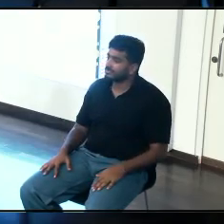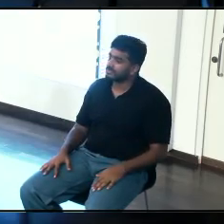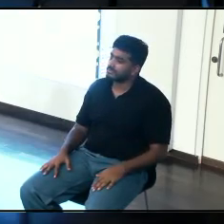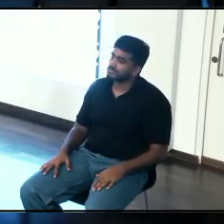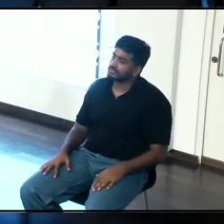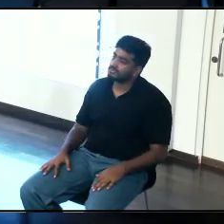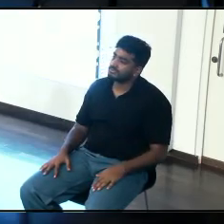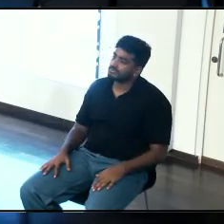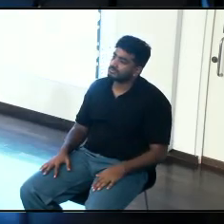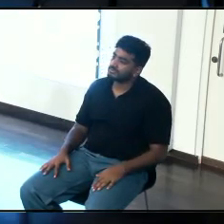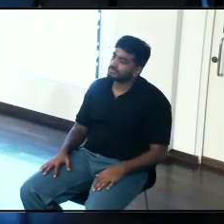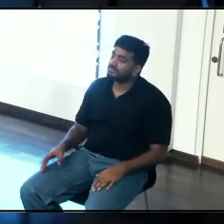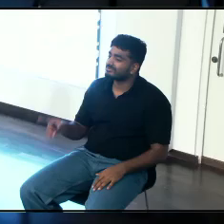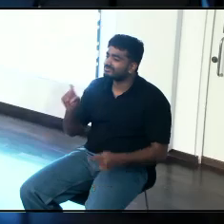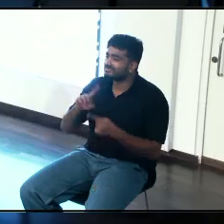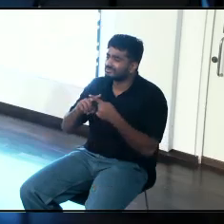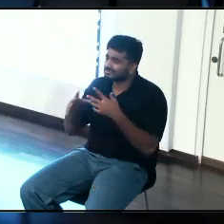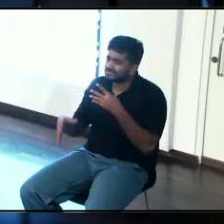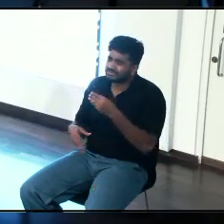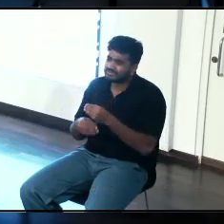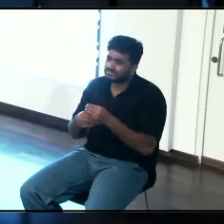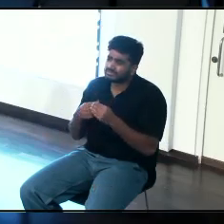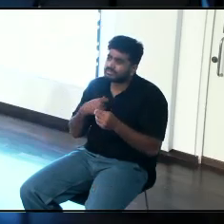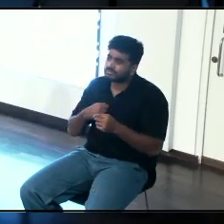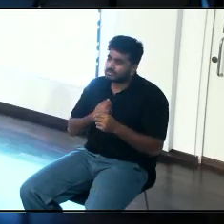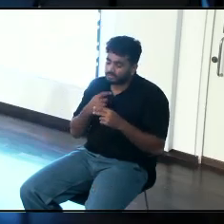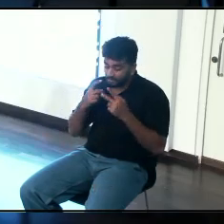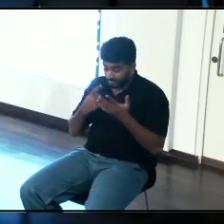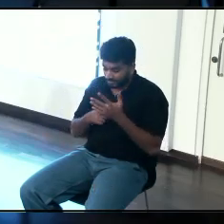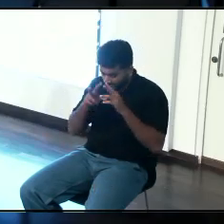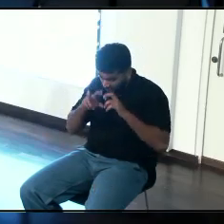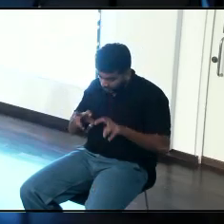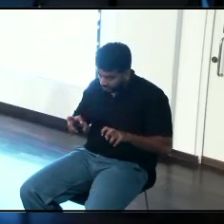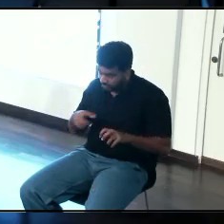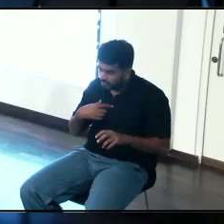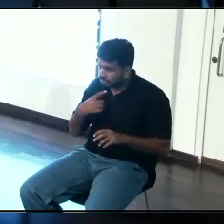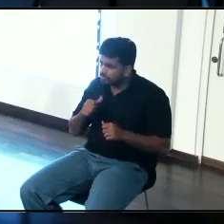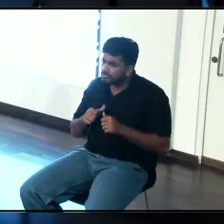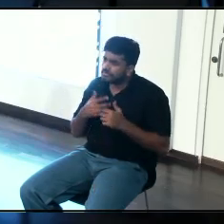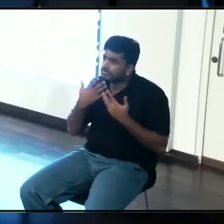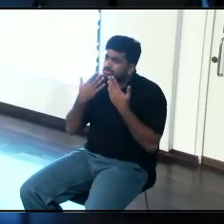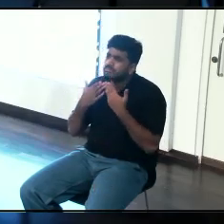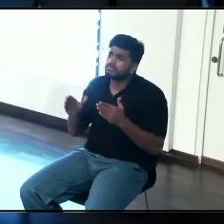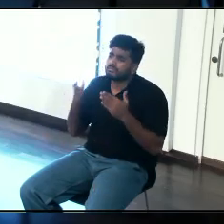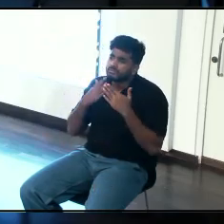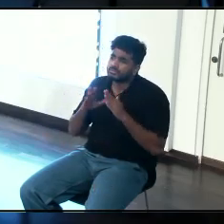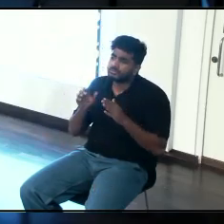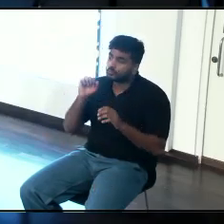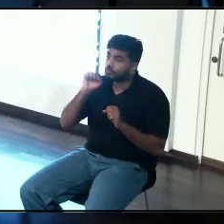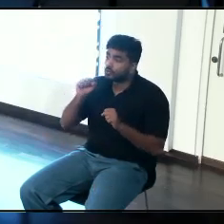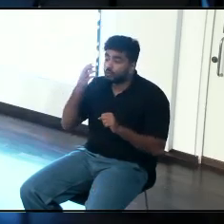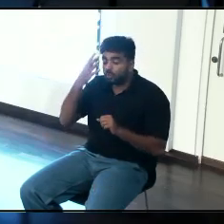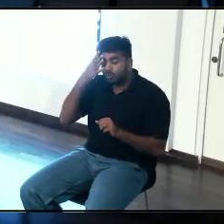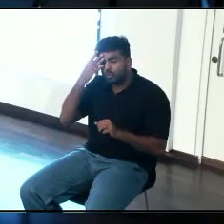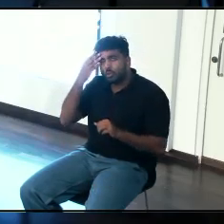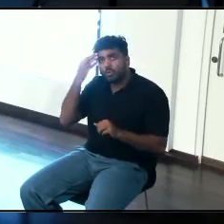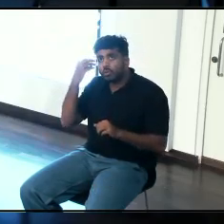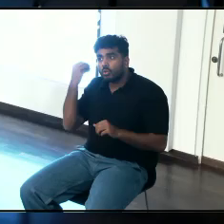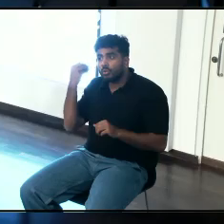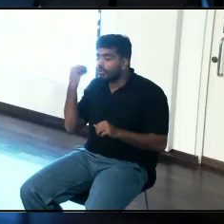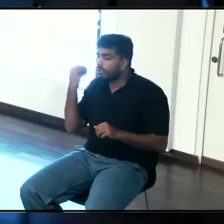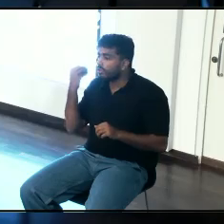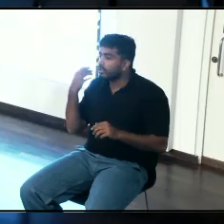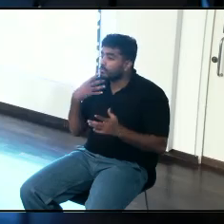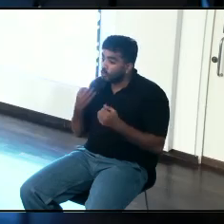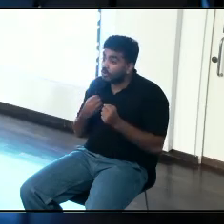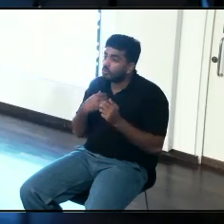I have one more thing. In my research, I have seen one thing. The whoever lost their memory also, they want to go back